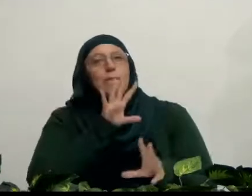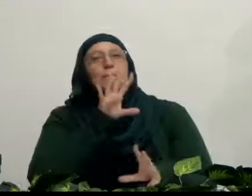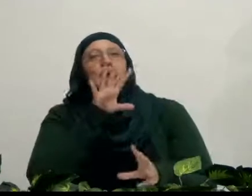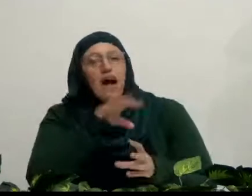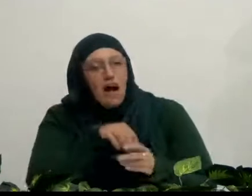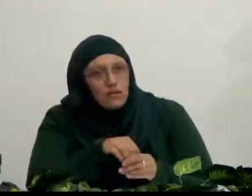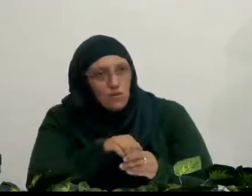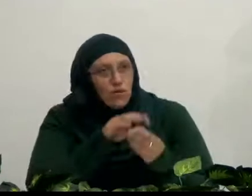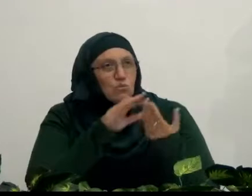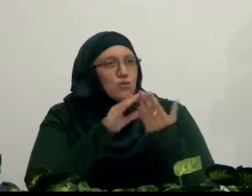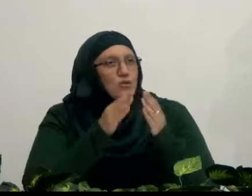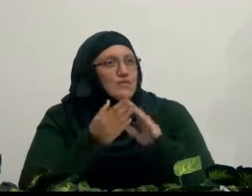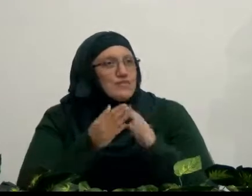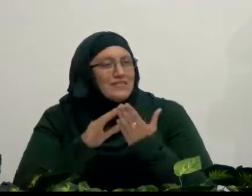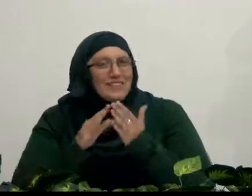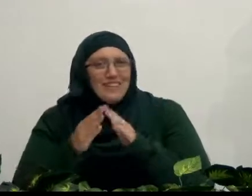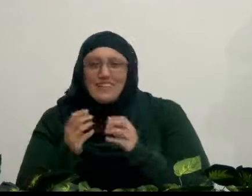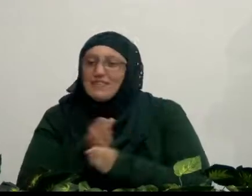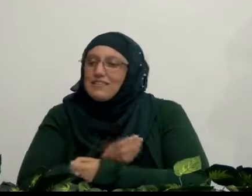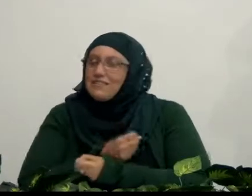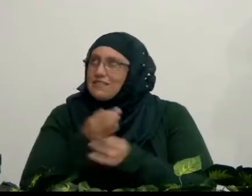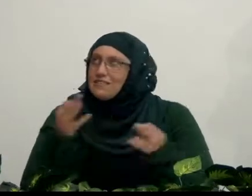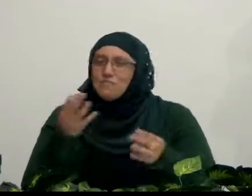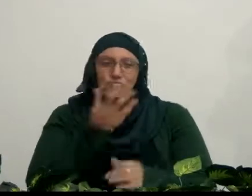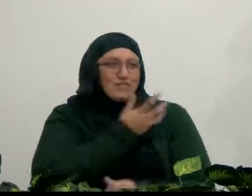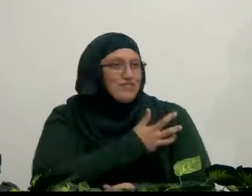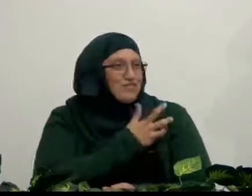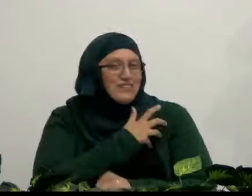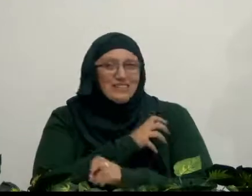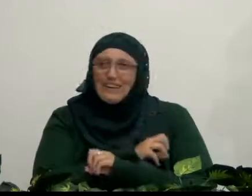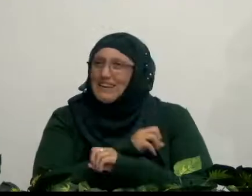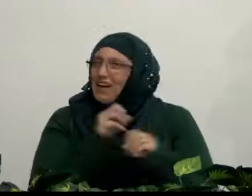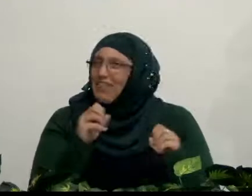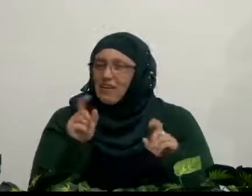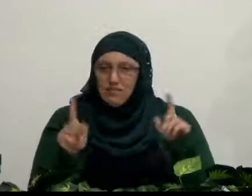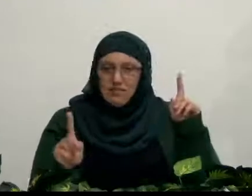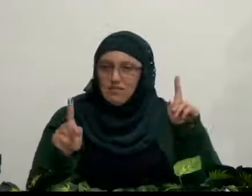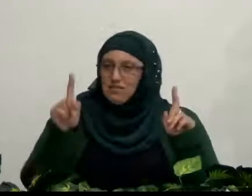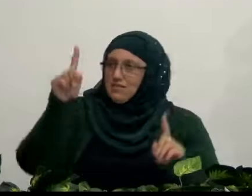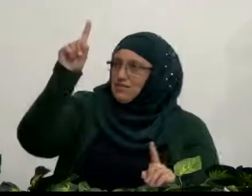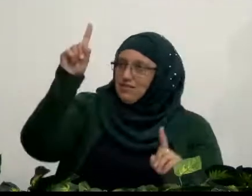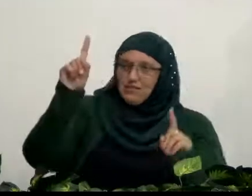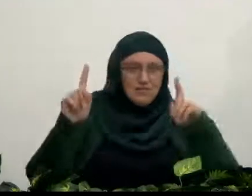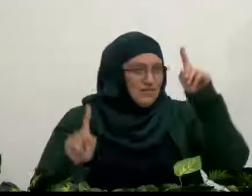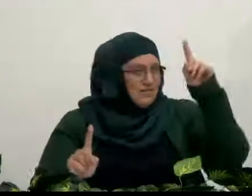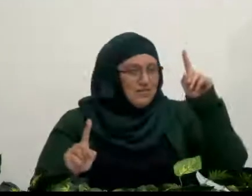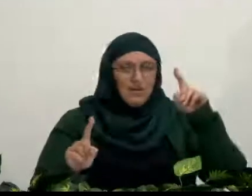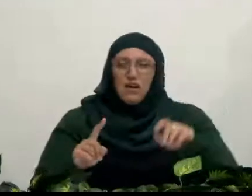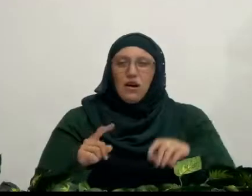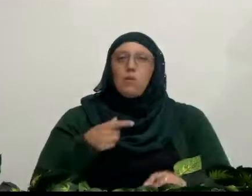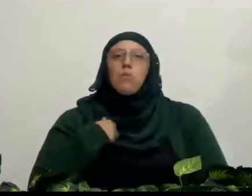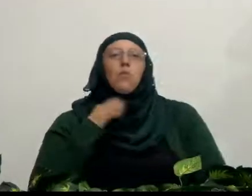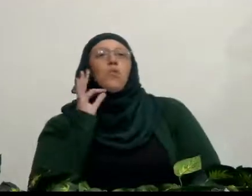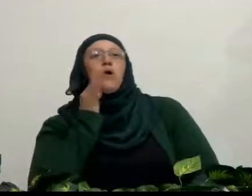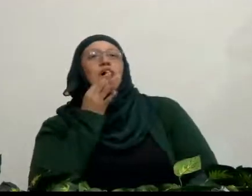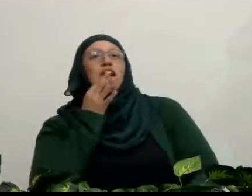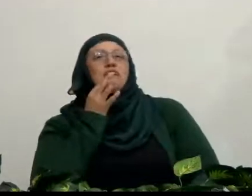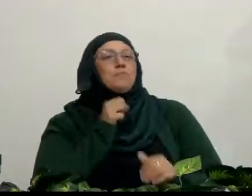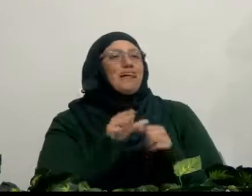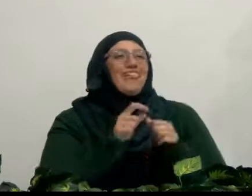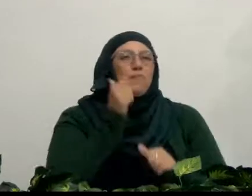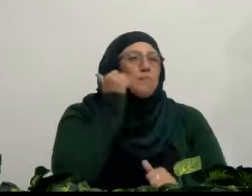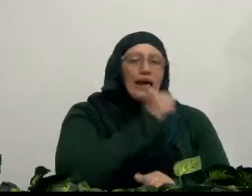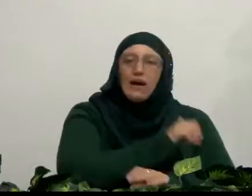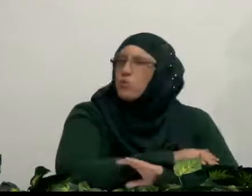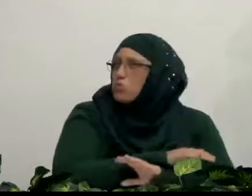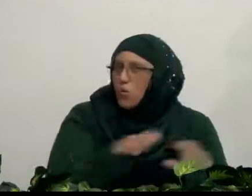community, there is no privilege, ranking, caste system based on your skin color, based